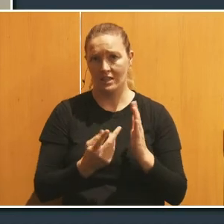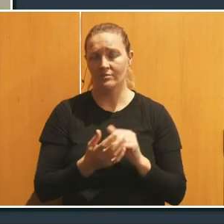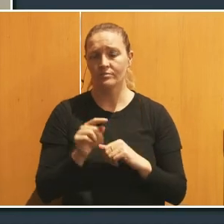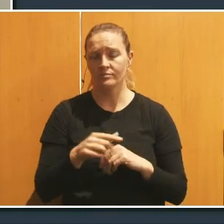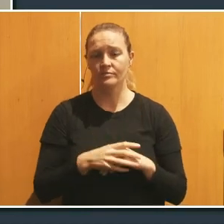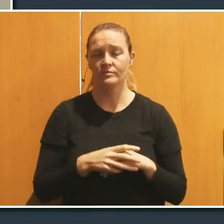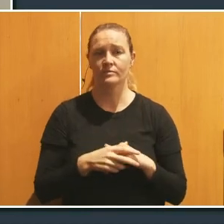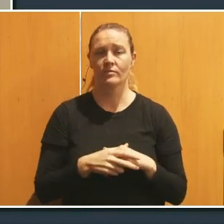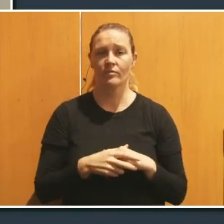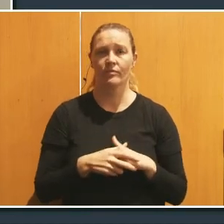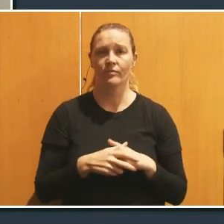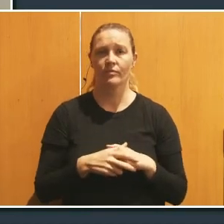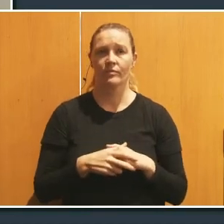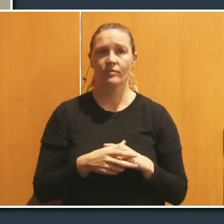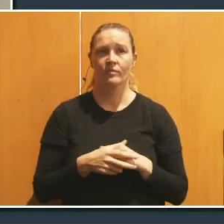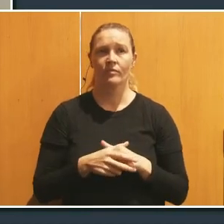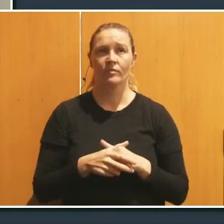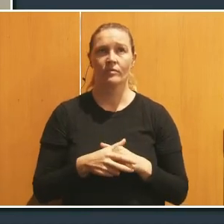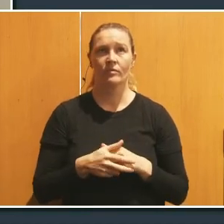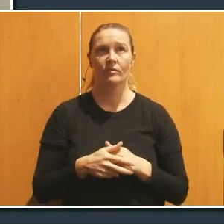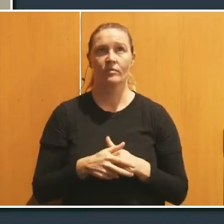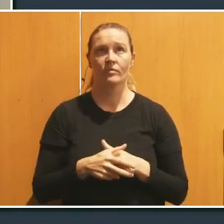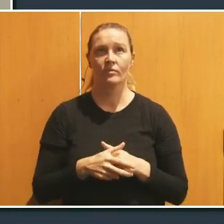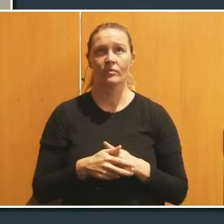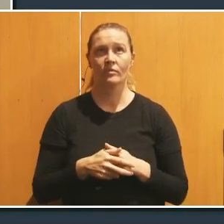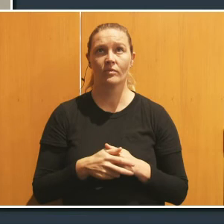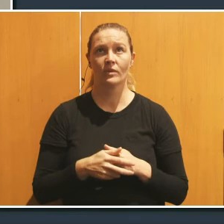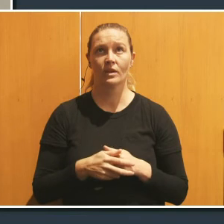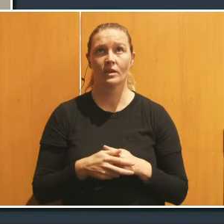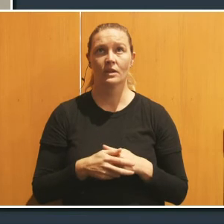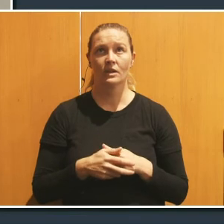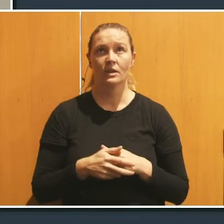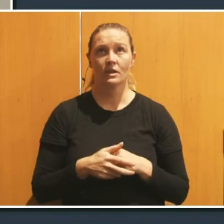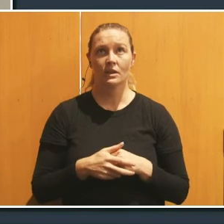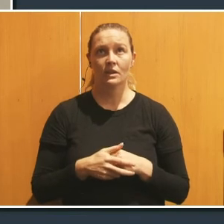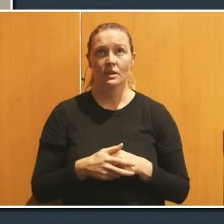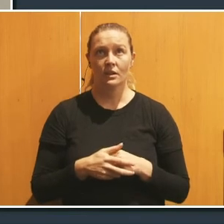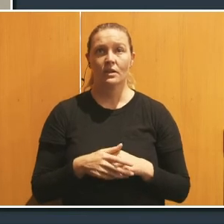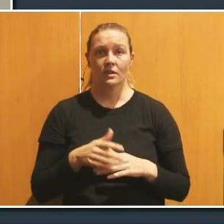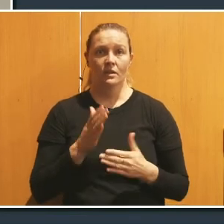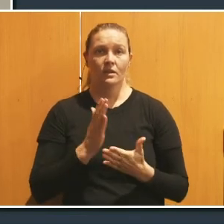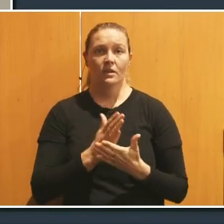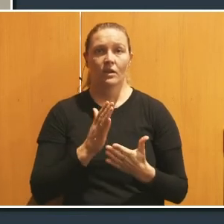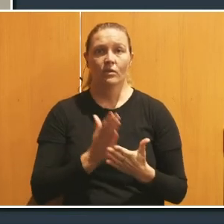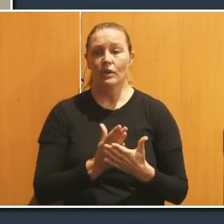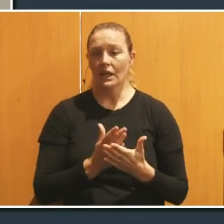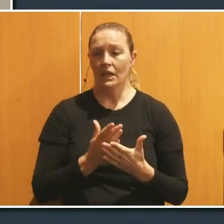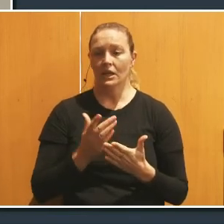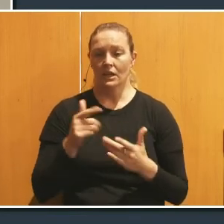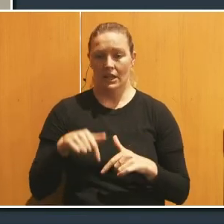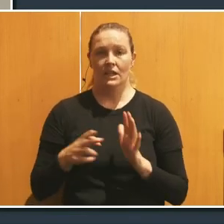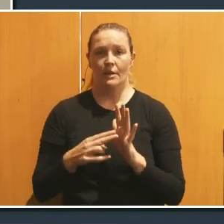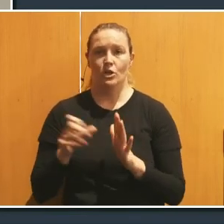So we're saying that, for completeness and consistency, it should reflect what's already essentially accepted in